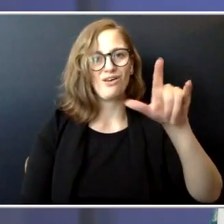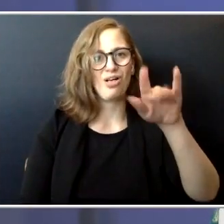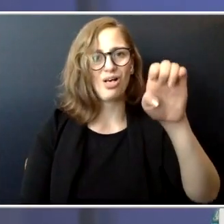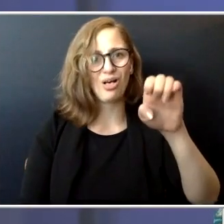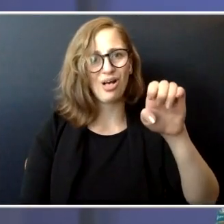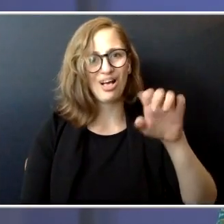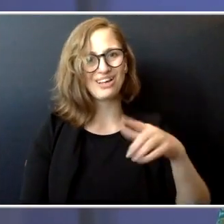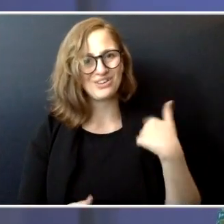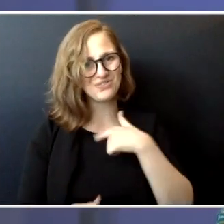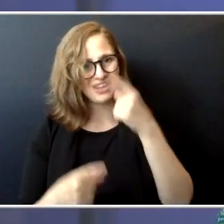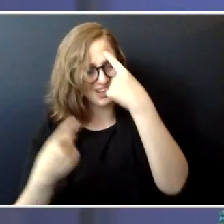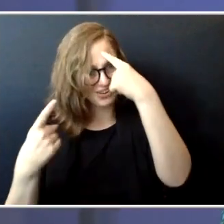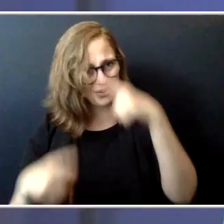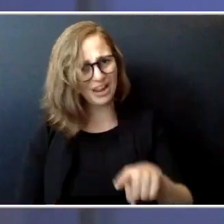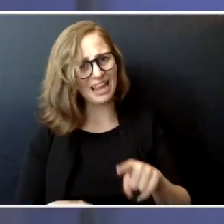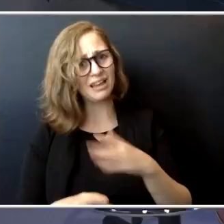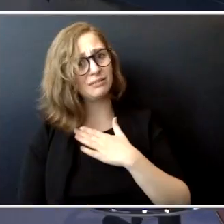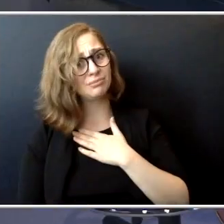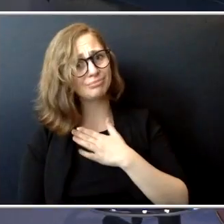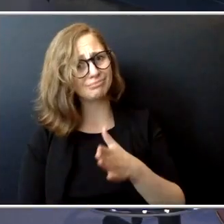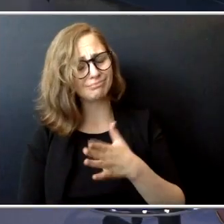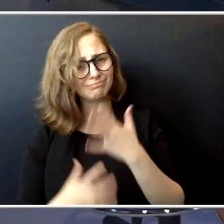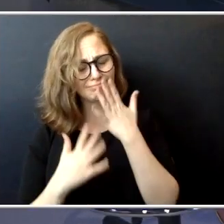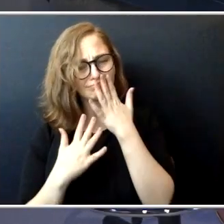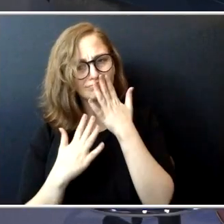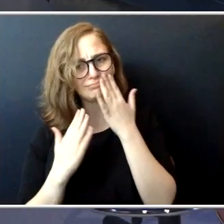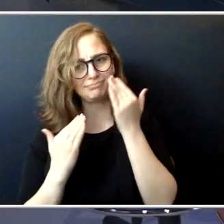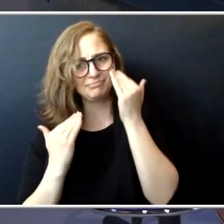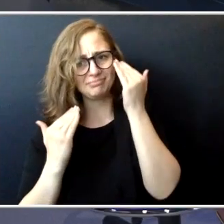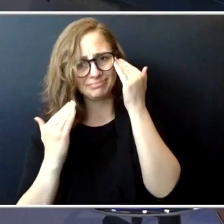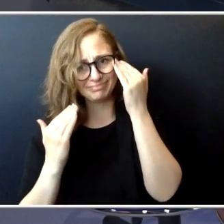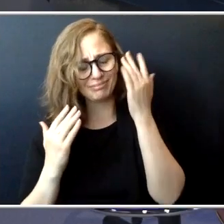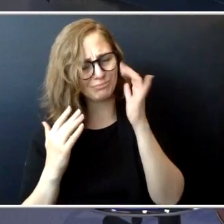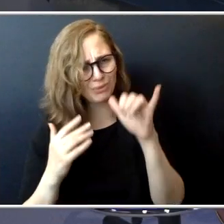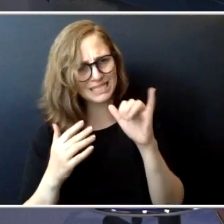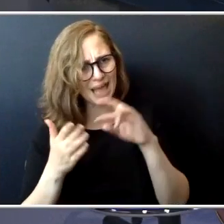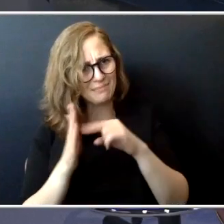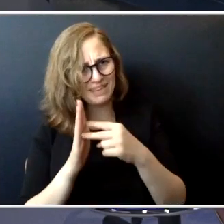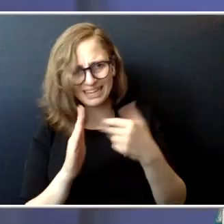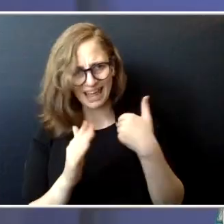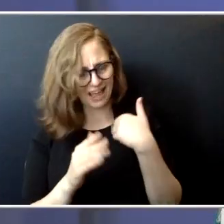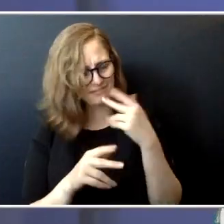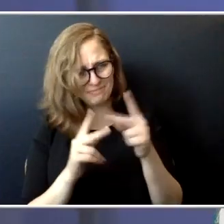What does that mean to you to have these people in your corner? Everything.